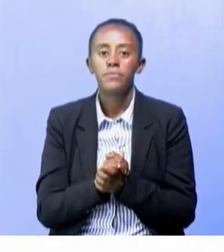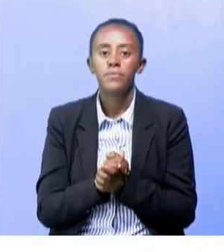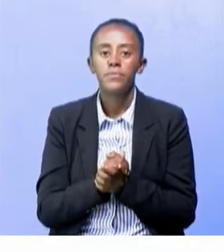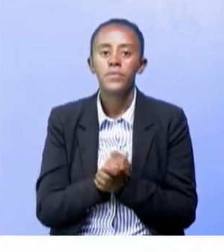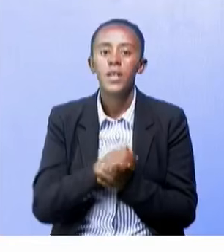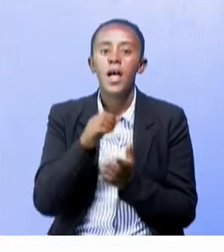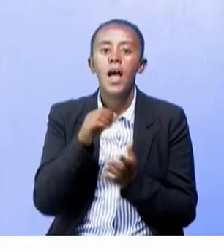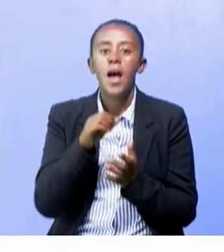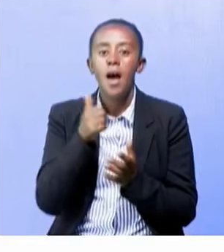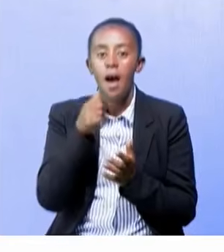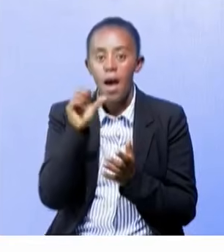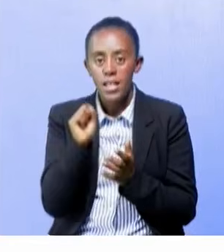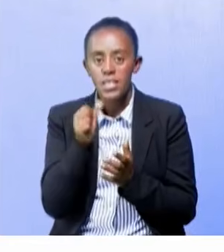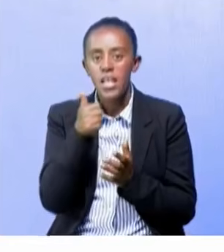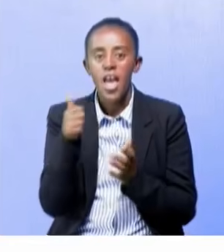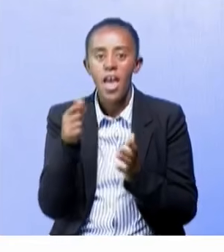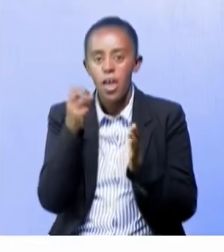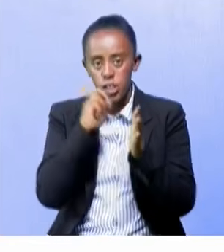as a result,